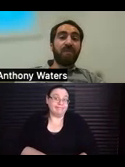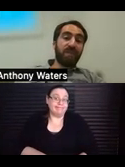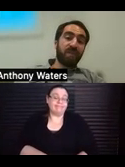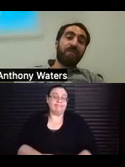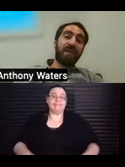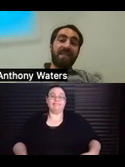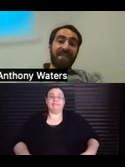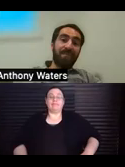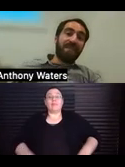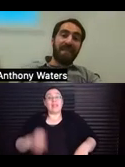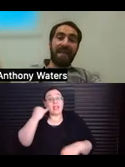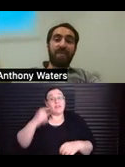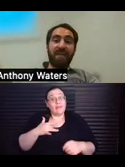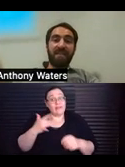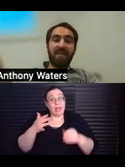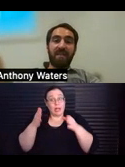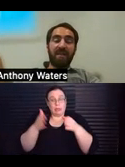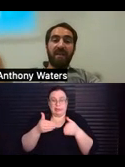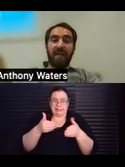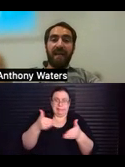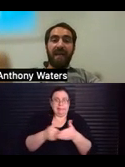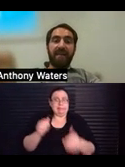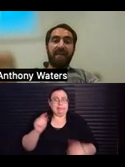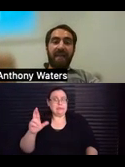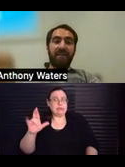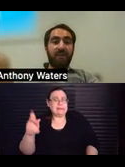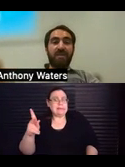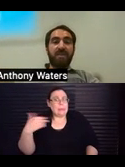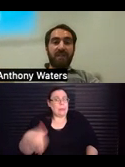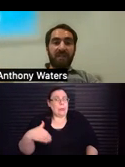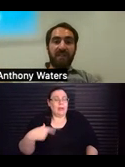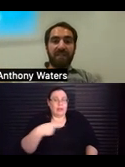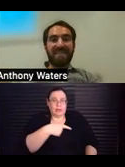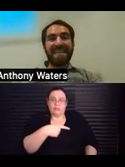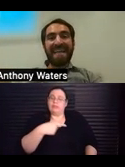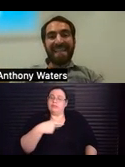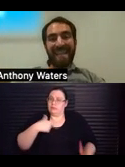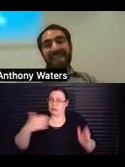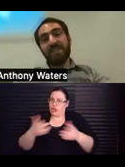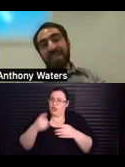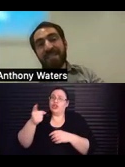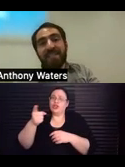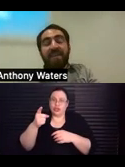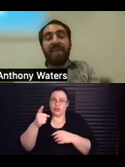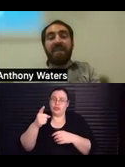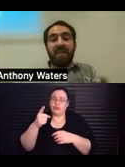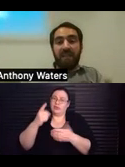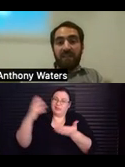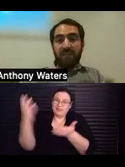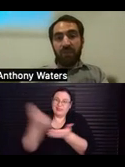But if you feel somebody is imminently at risk, I encourage you to take the action